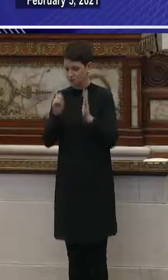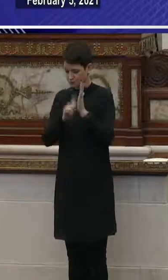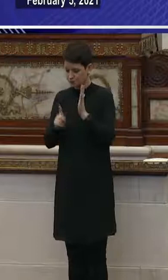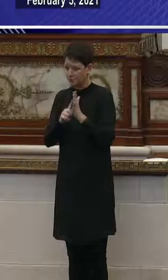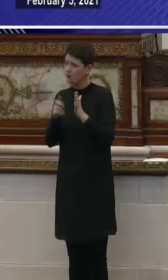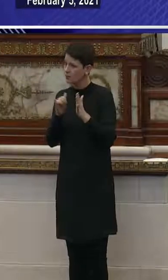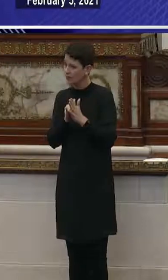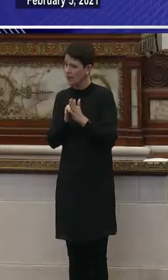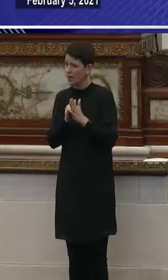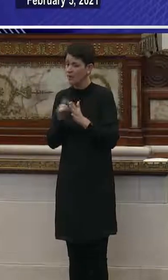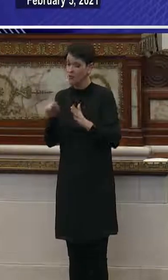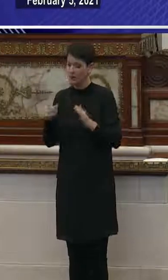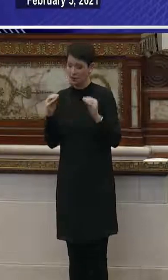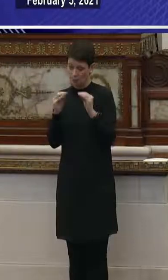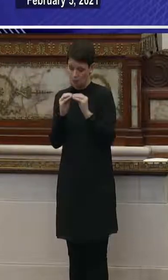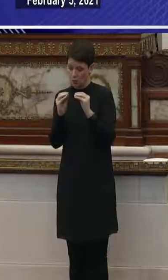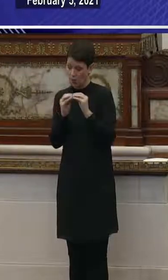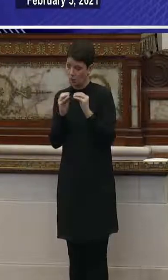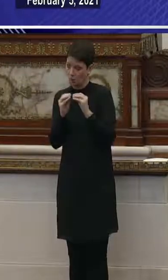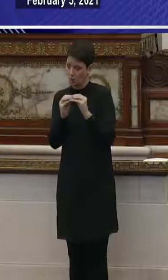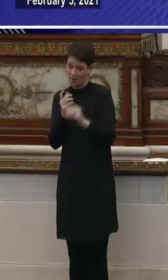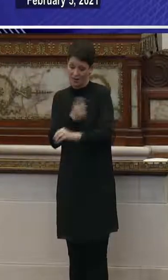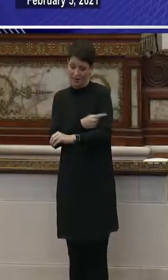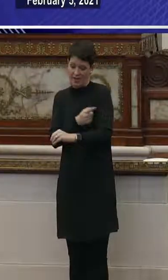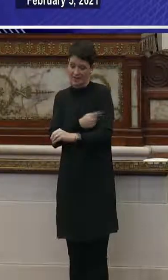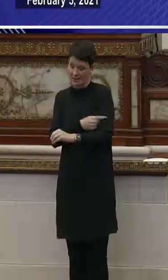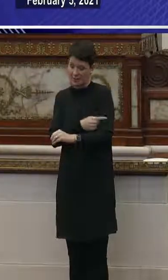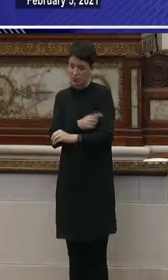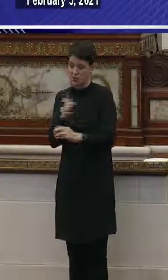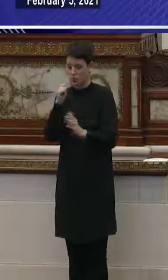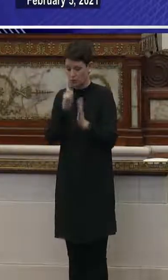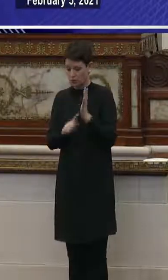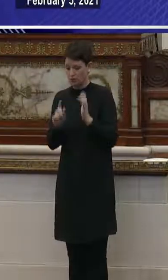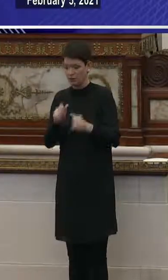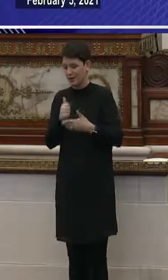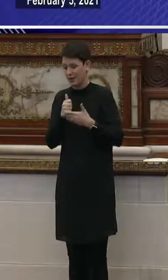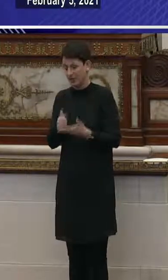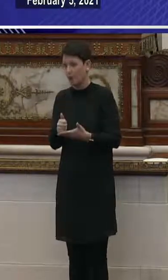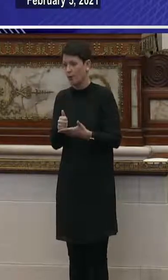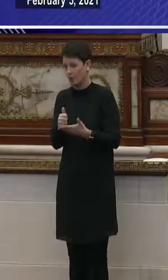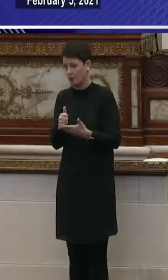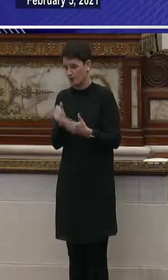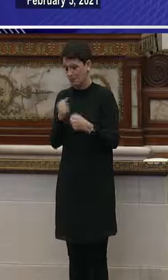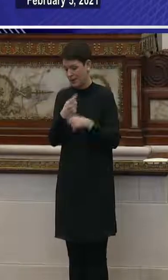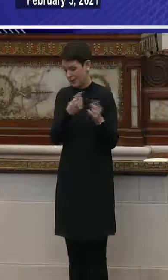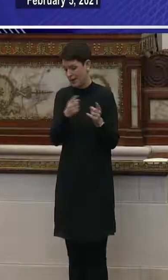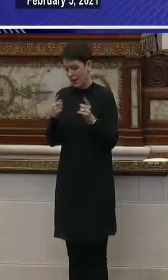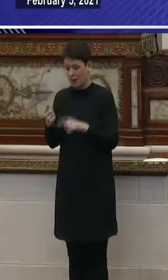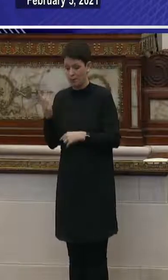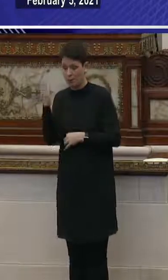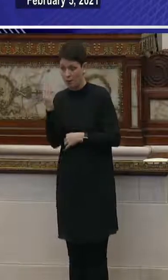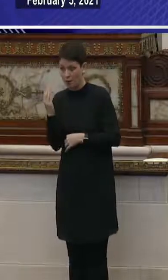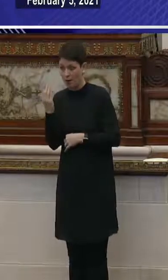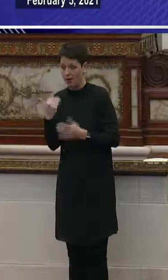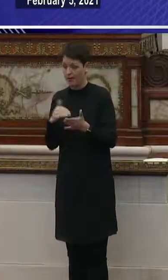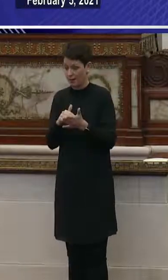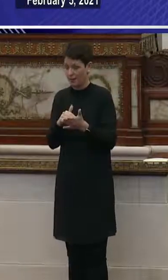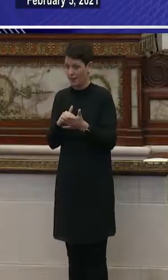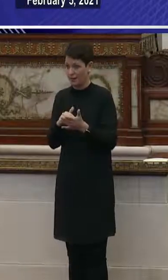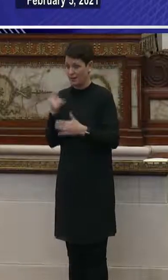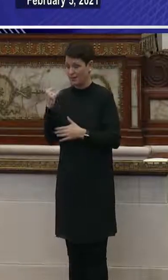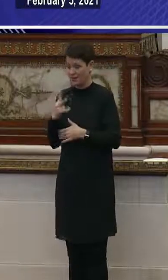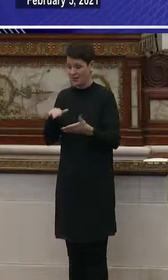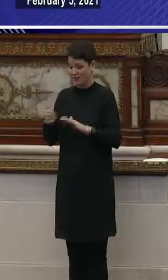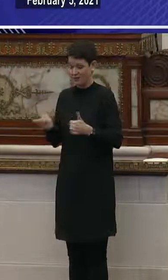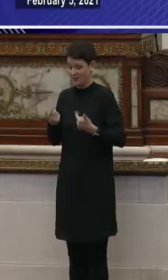like they need more vaccination, we're going to see if we can help shore that up. Because, again, if half of your deaths occur